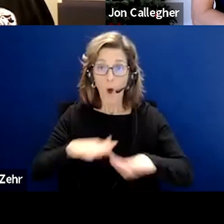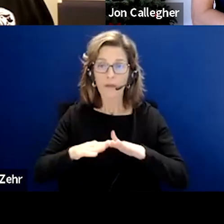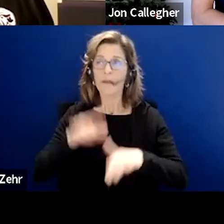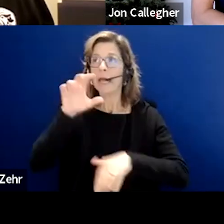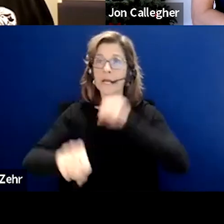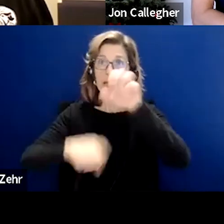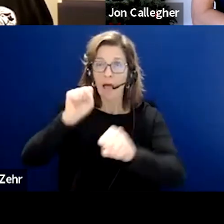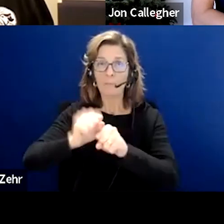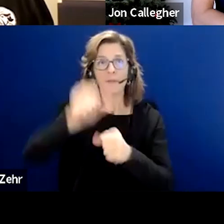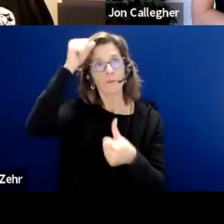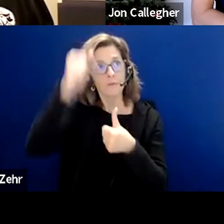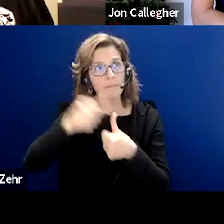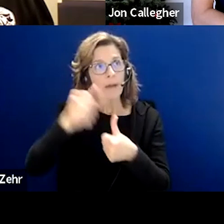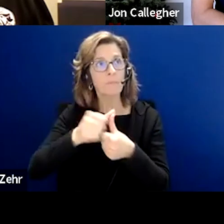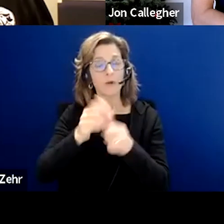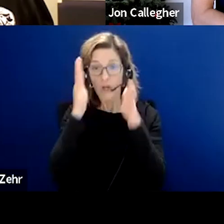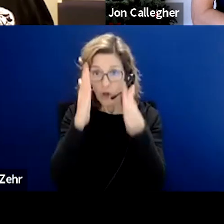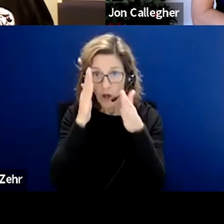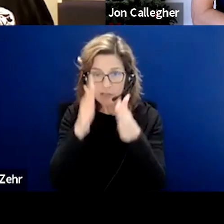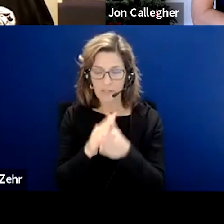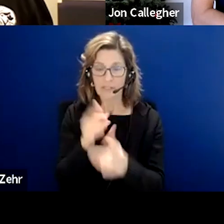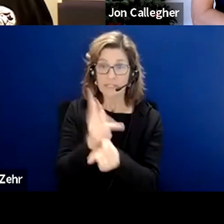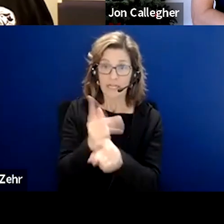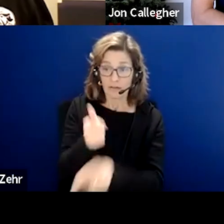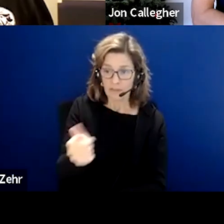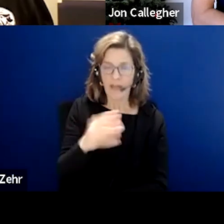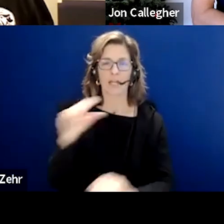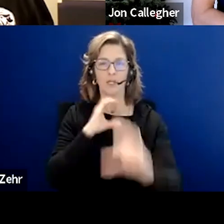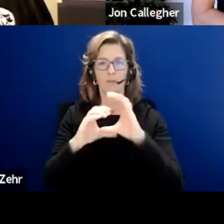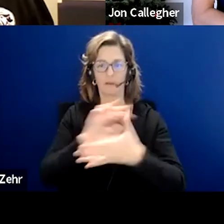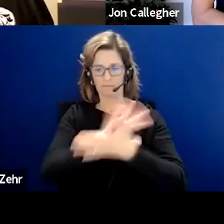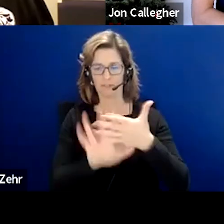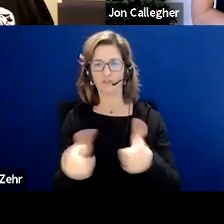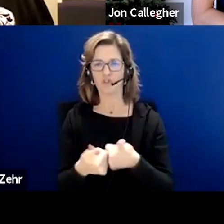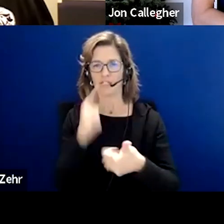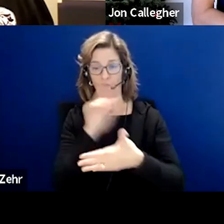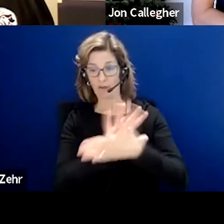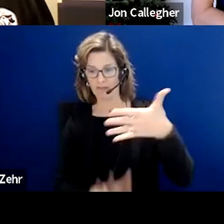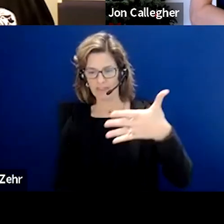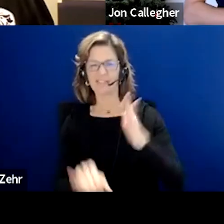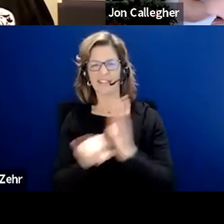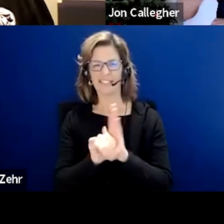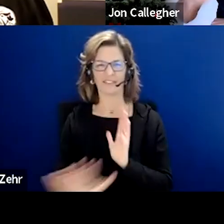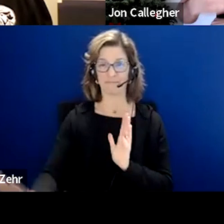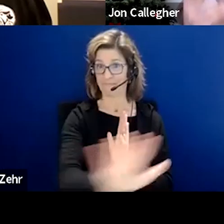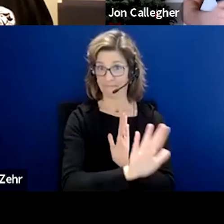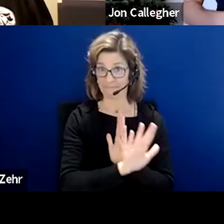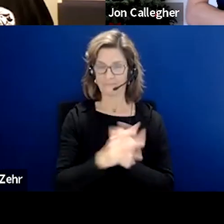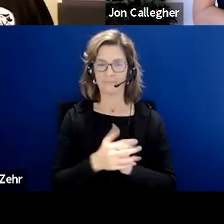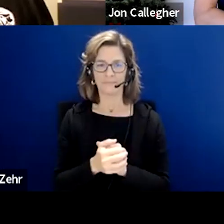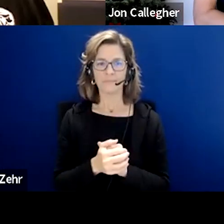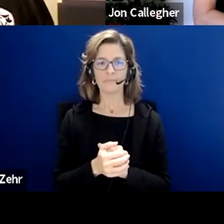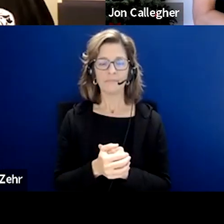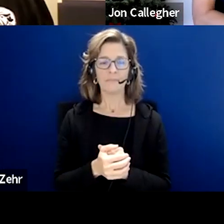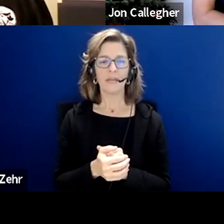concentrating, self-care, and communicating. And of course, there were many among the sample that had